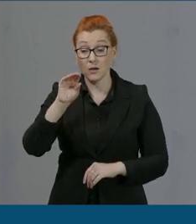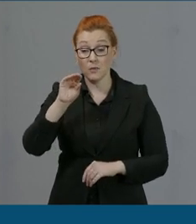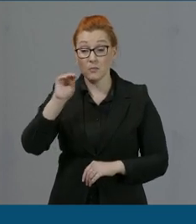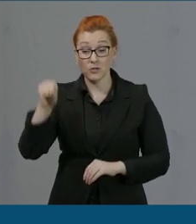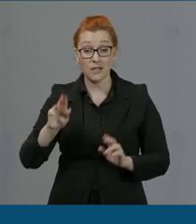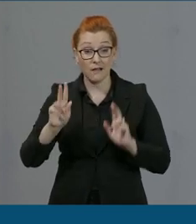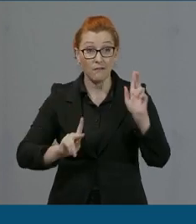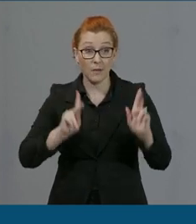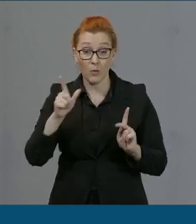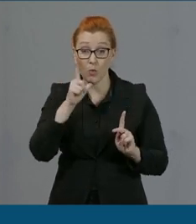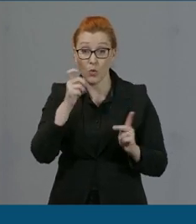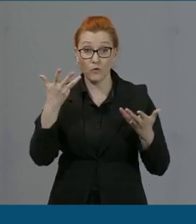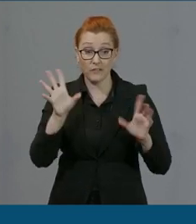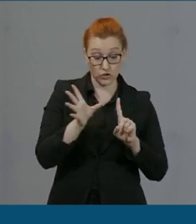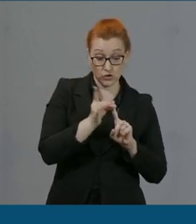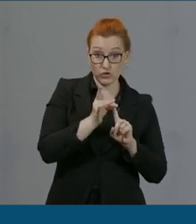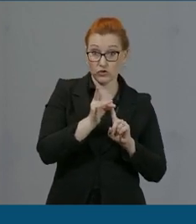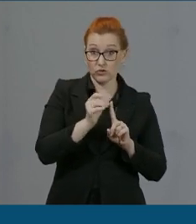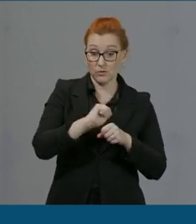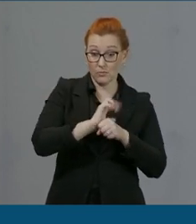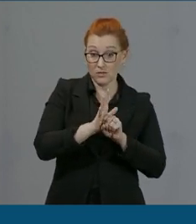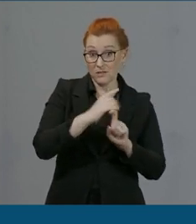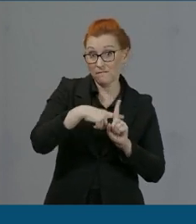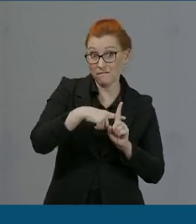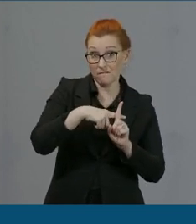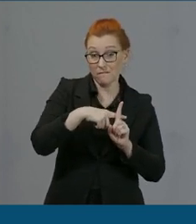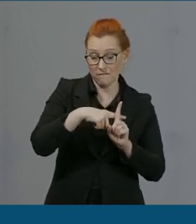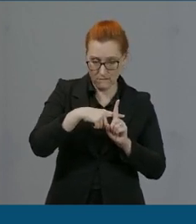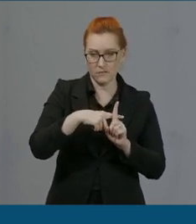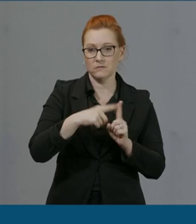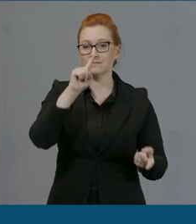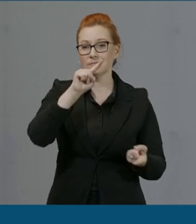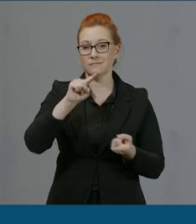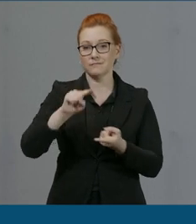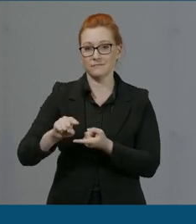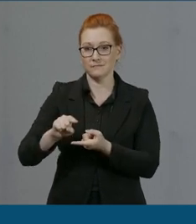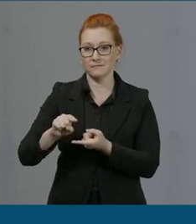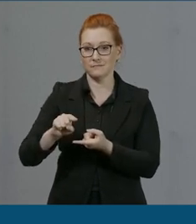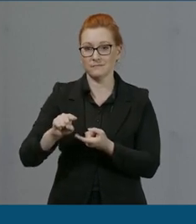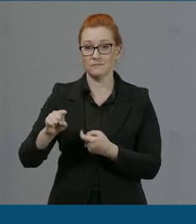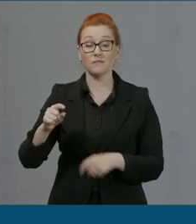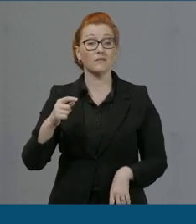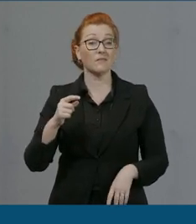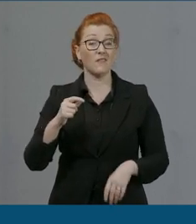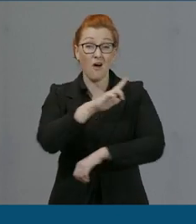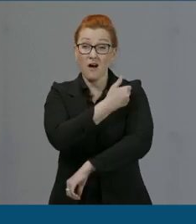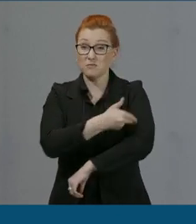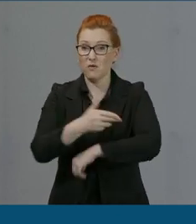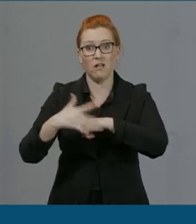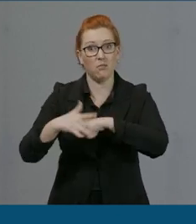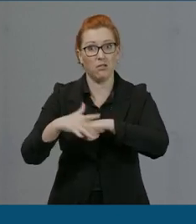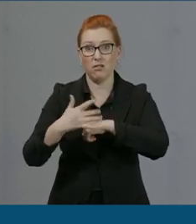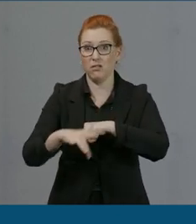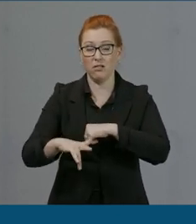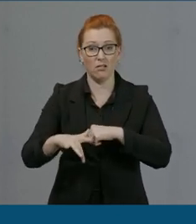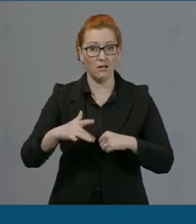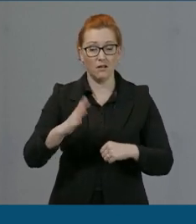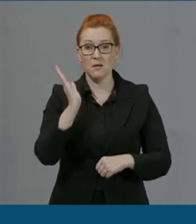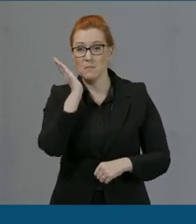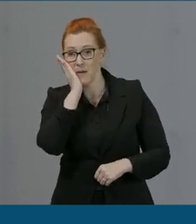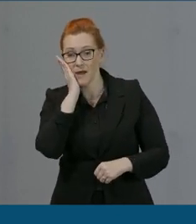contracted COVID-19. We can treat all patients without crisis care, and we are rapidly expanding